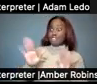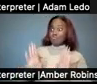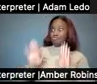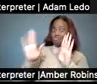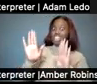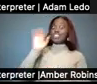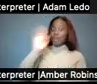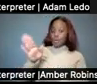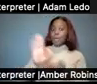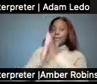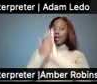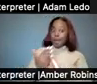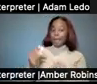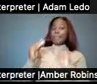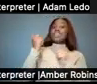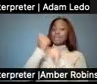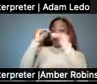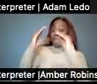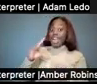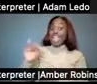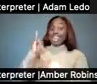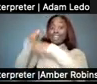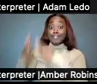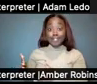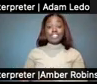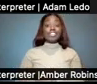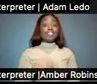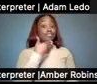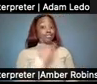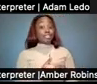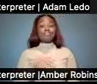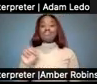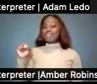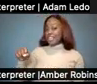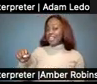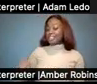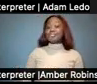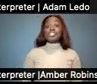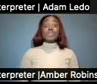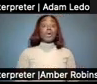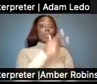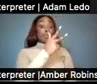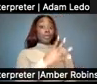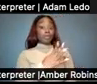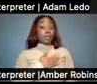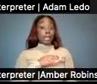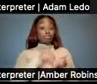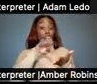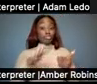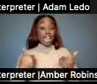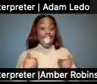and an intervener. Good. Yeah, and then three-fourths of my students have a para.